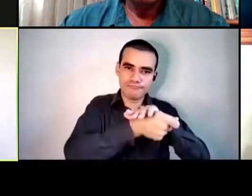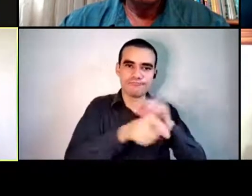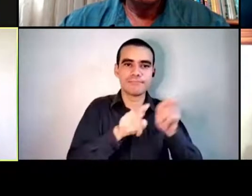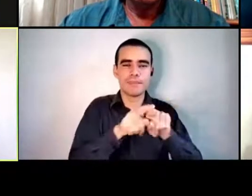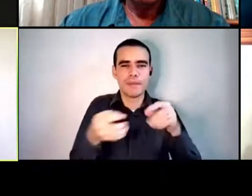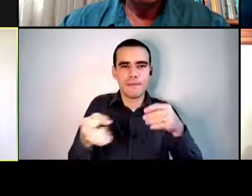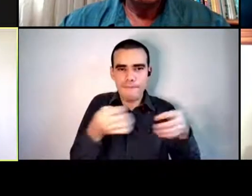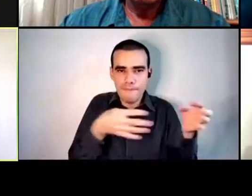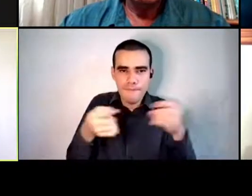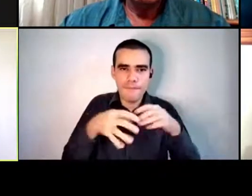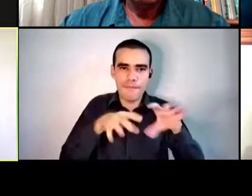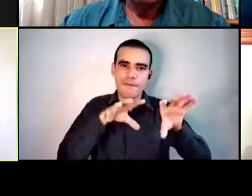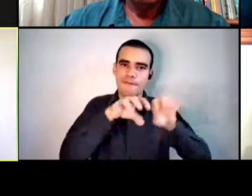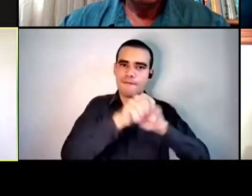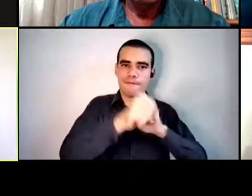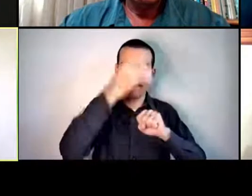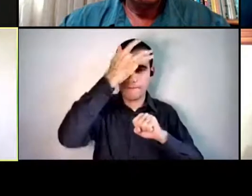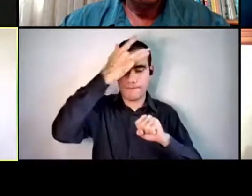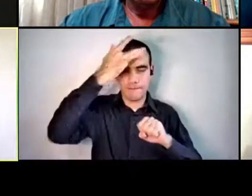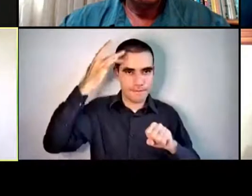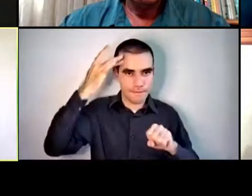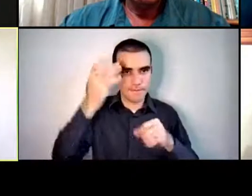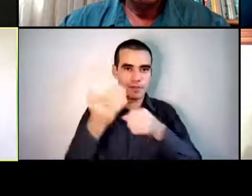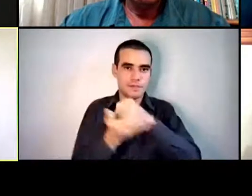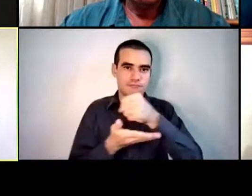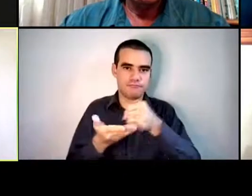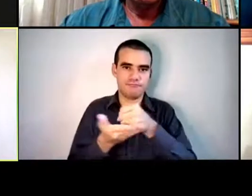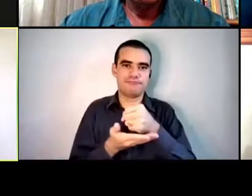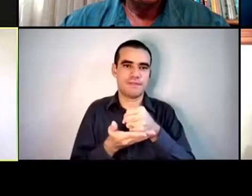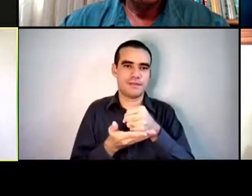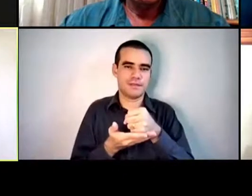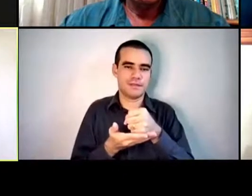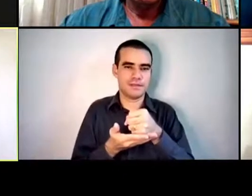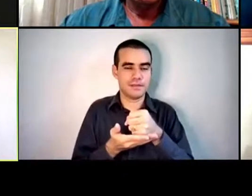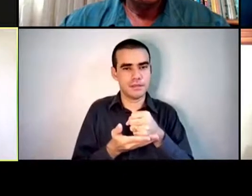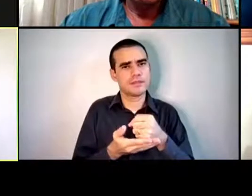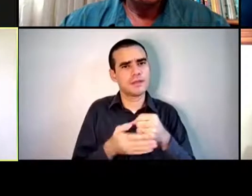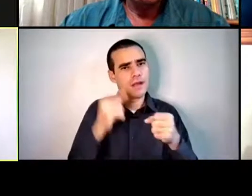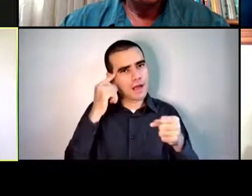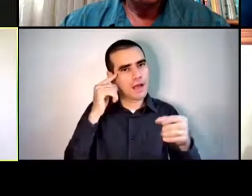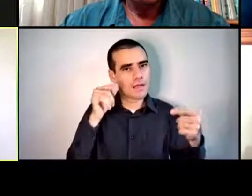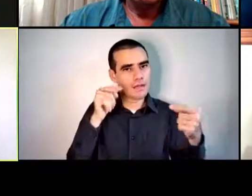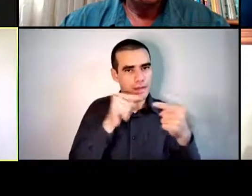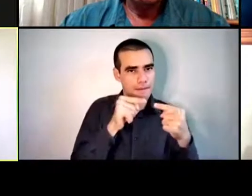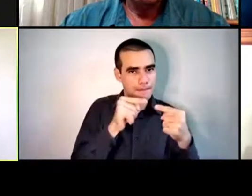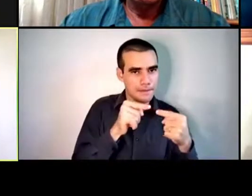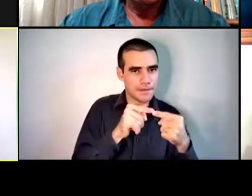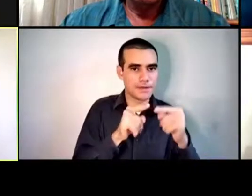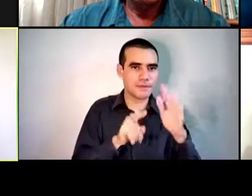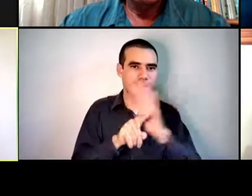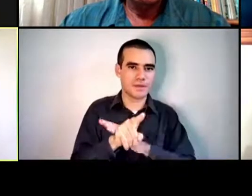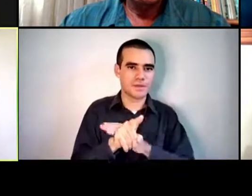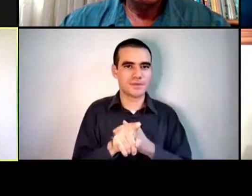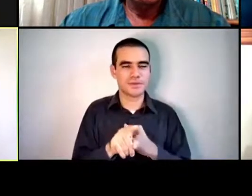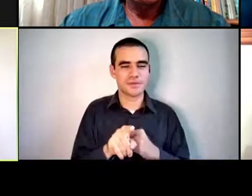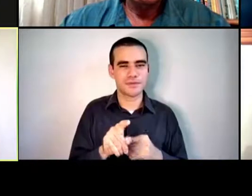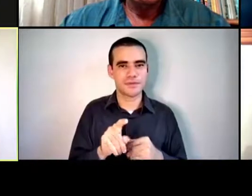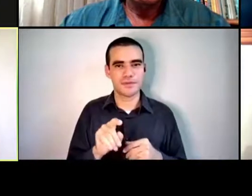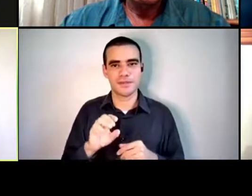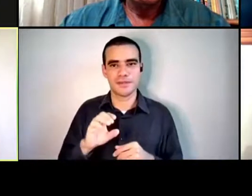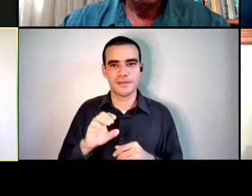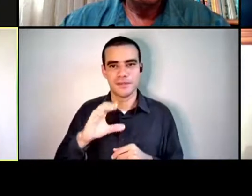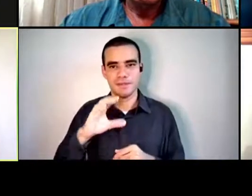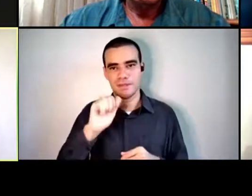and innovate in the formation of people from the base. And so we have this